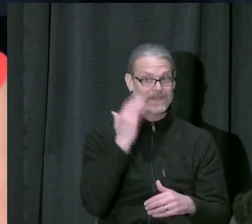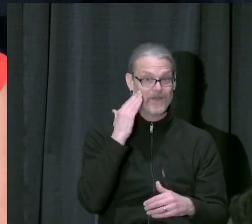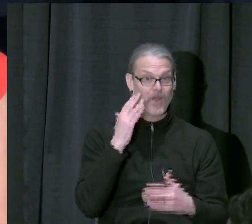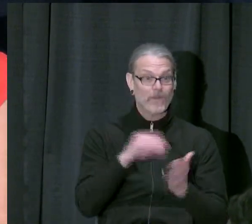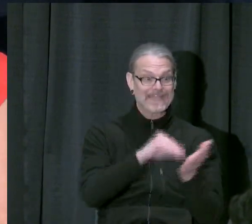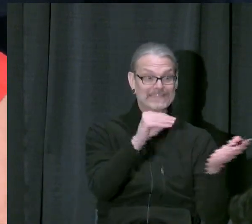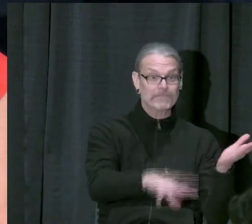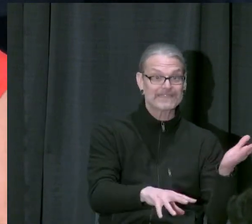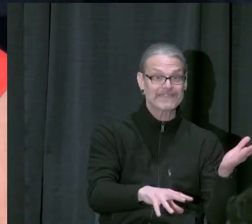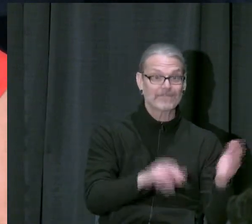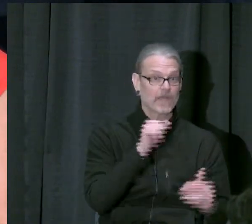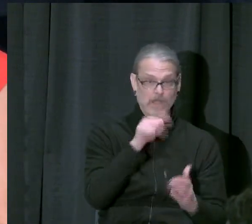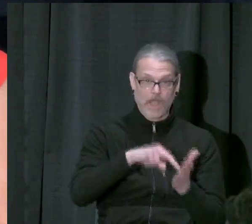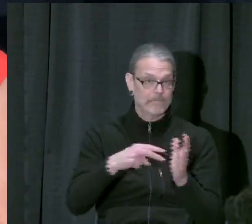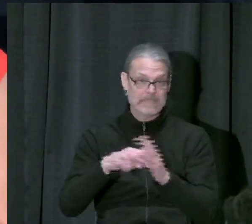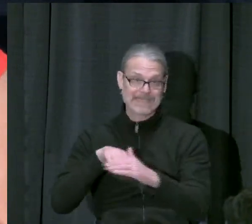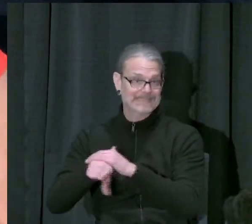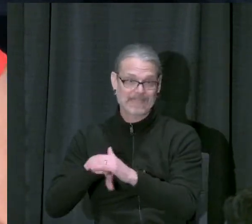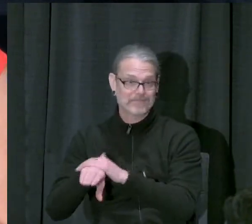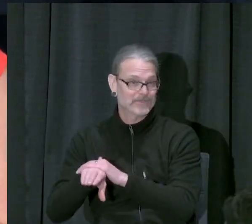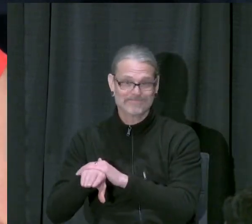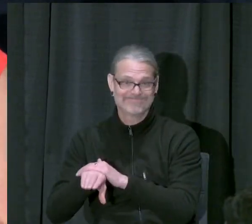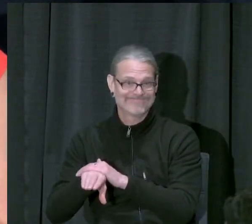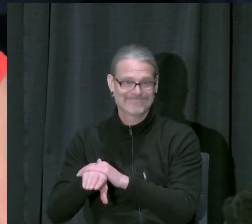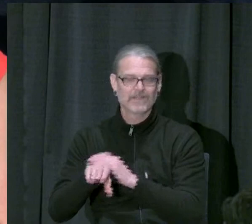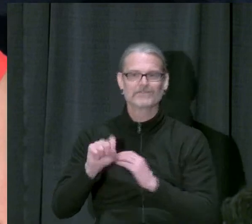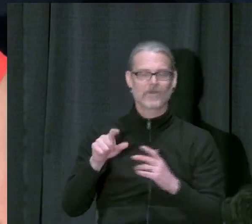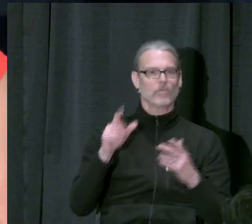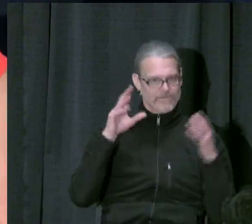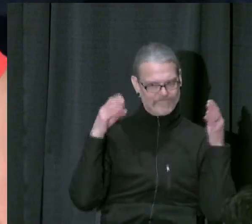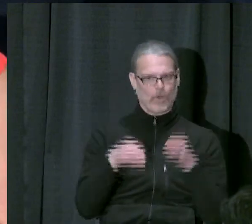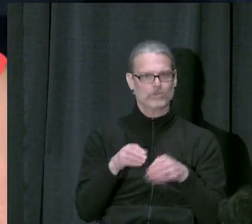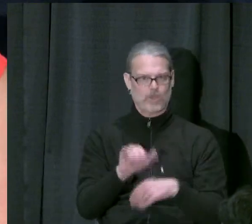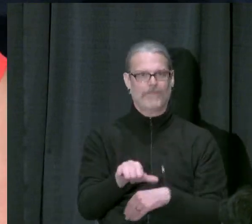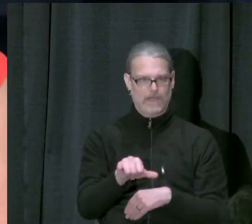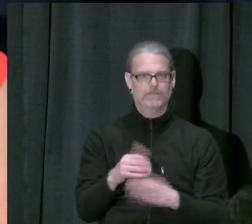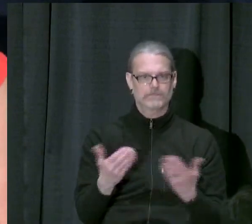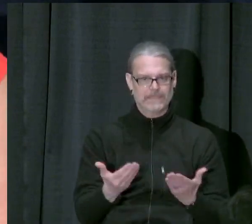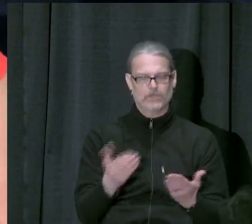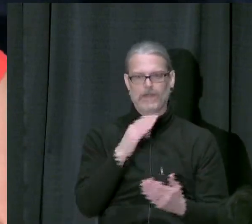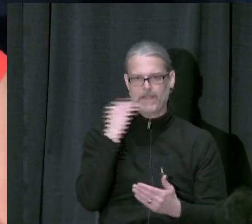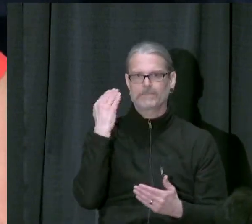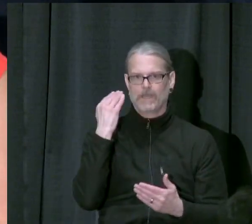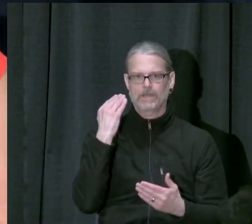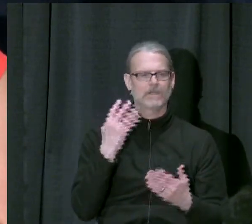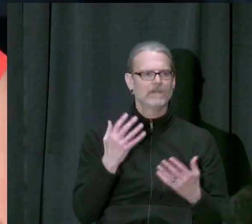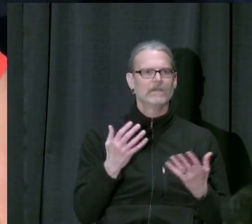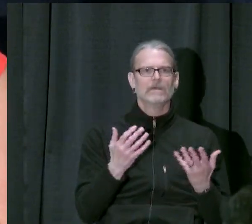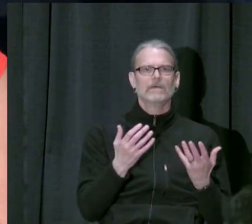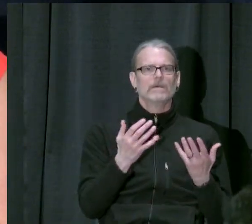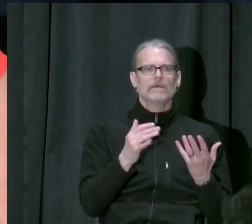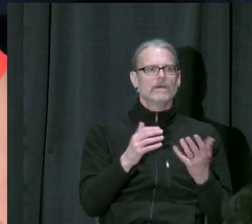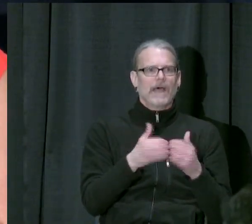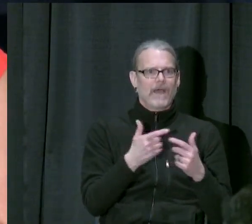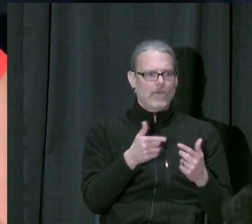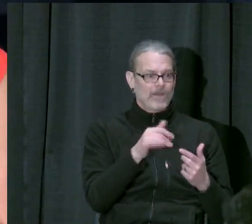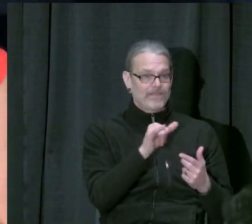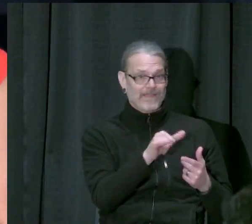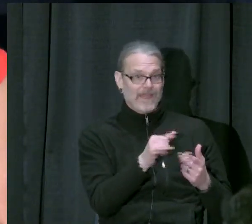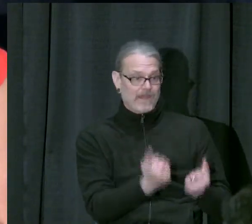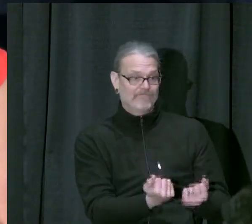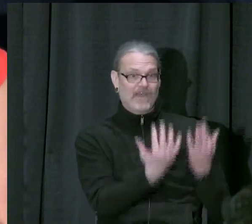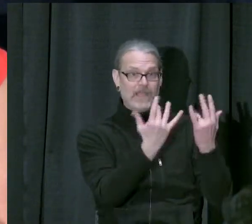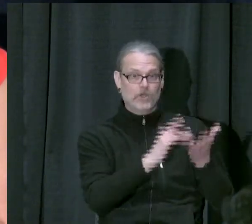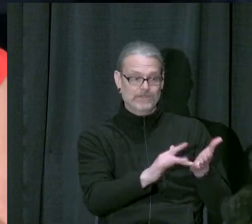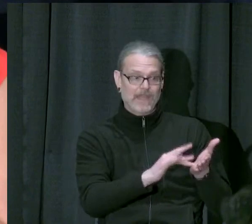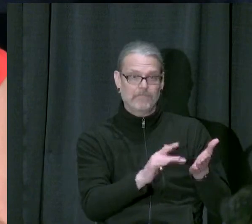is not accessible. So we're really, really focused at that at Amazon of how much value can we bring on affordable devices. So